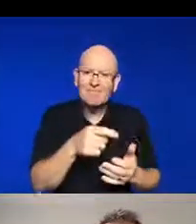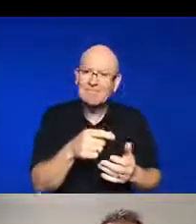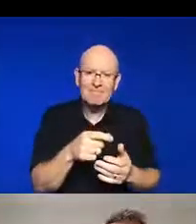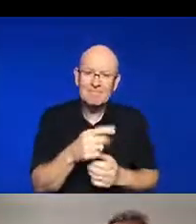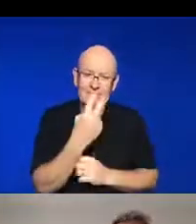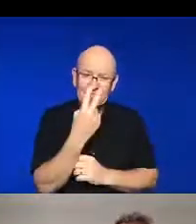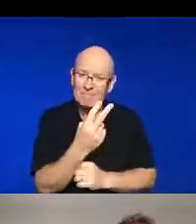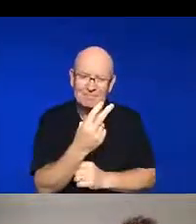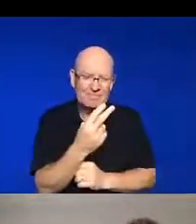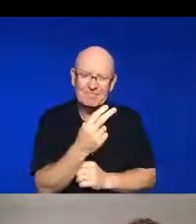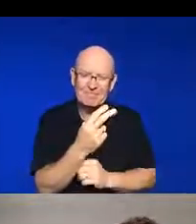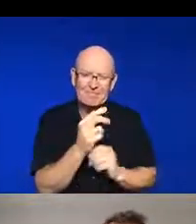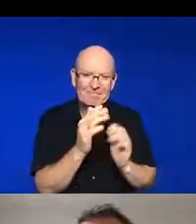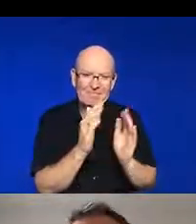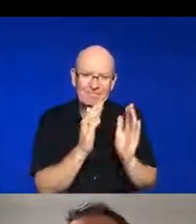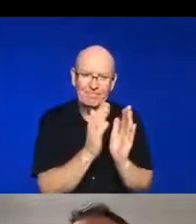No? Okay.